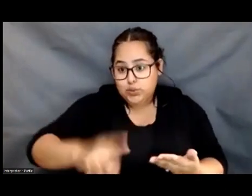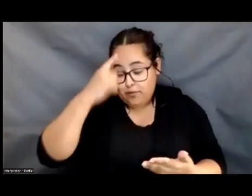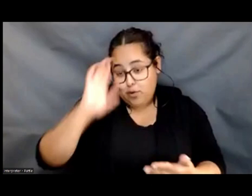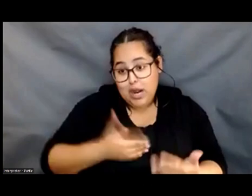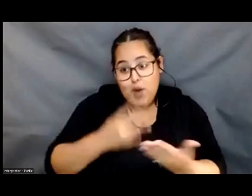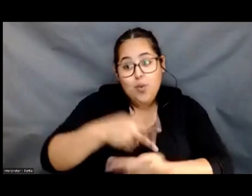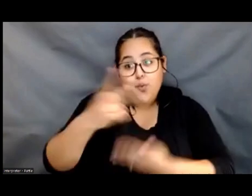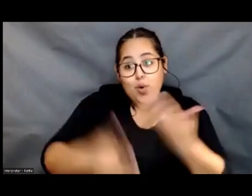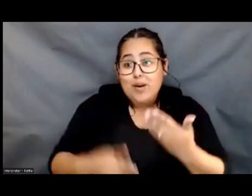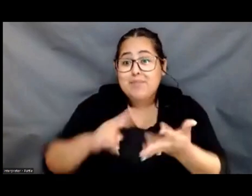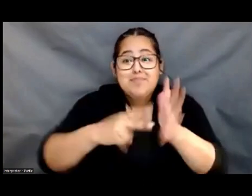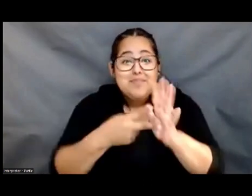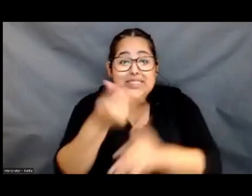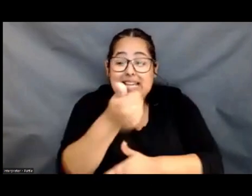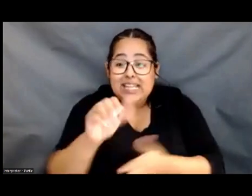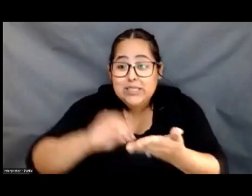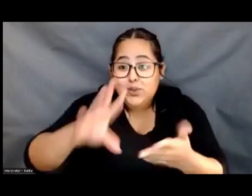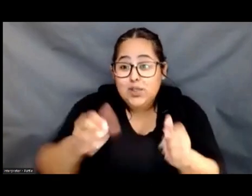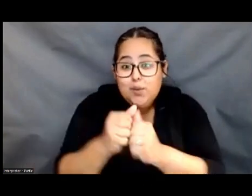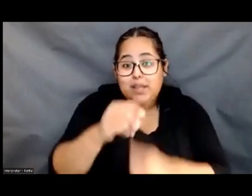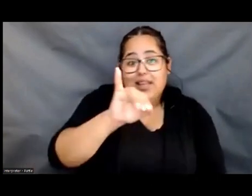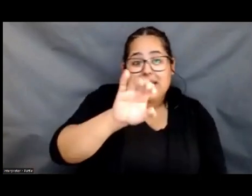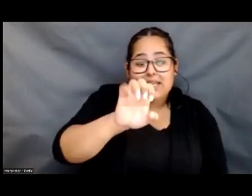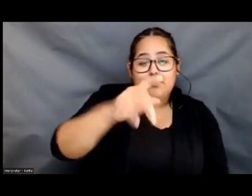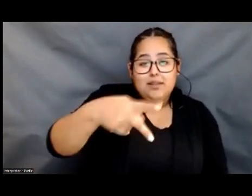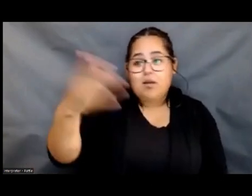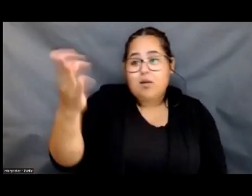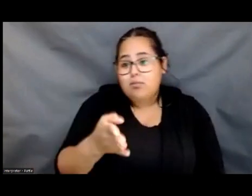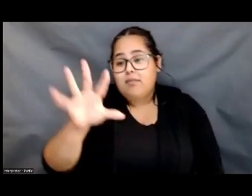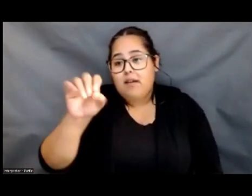any student with an IEP or 504 plan.